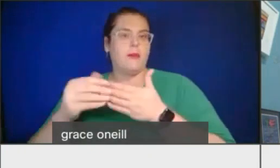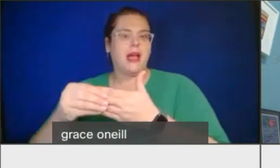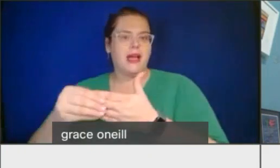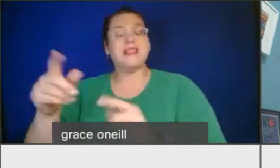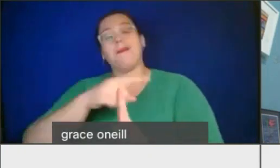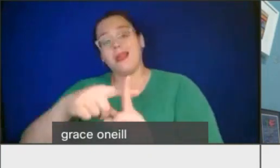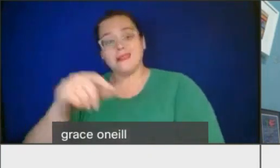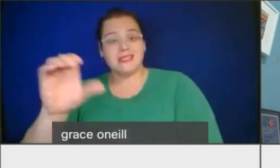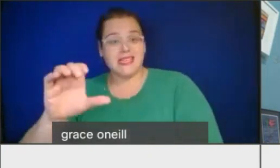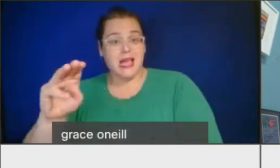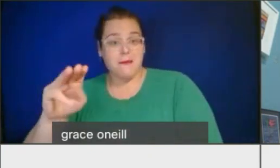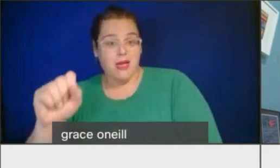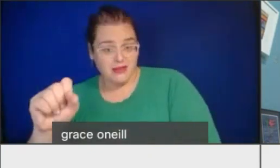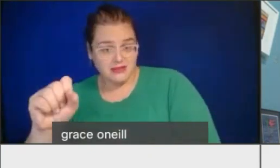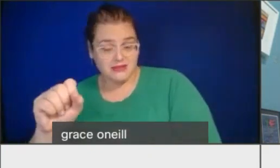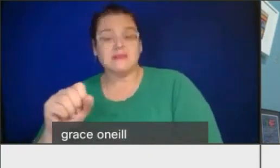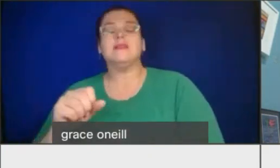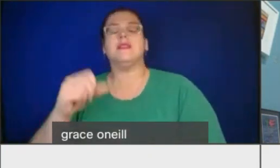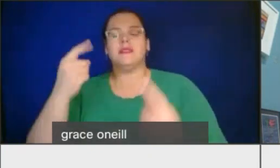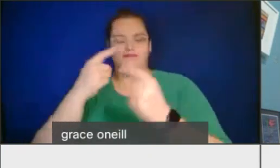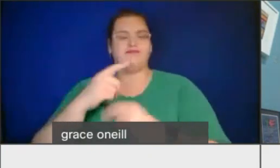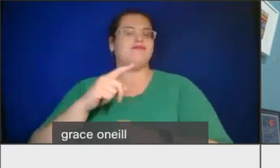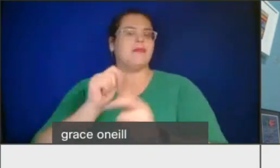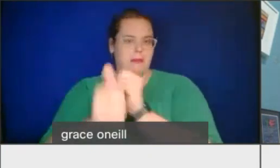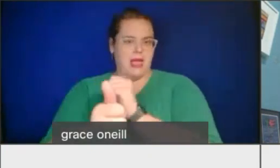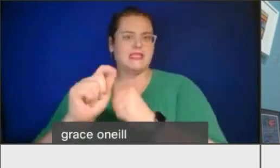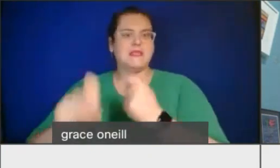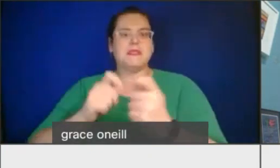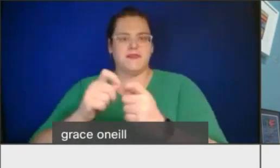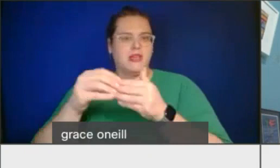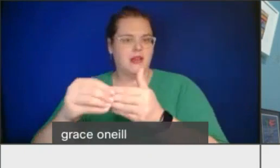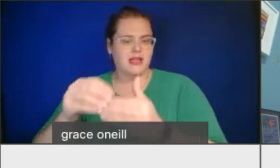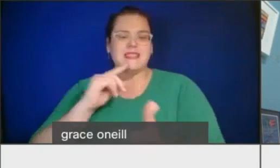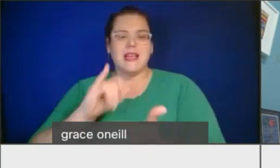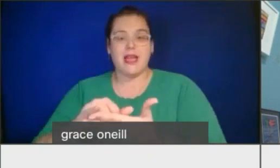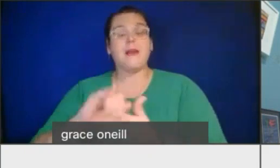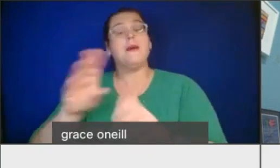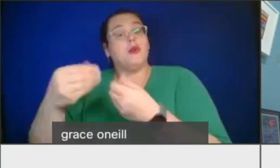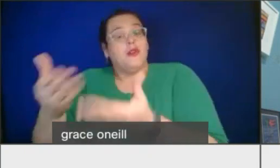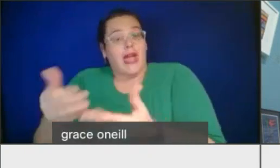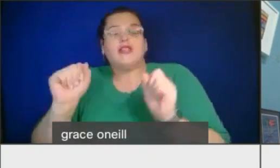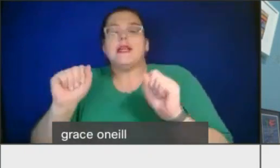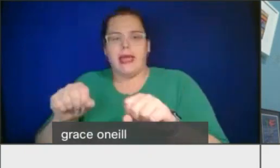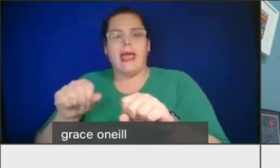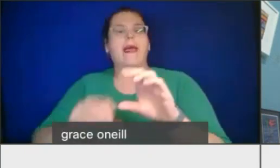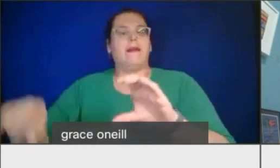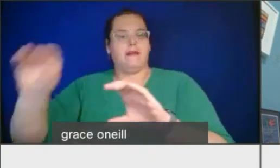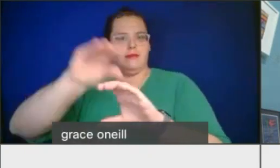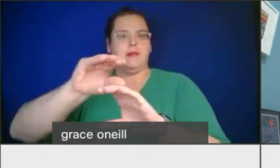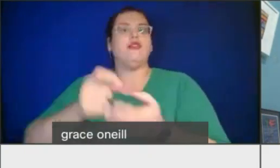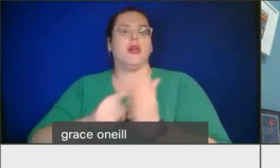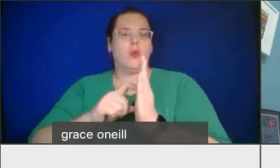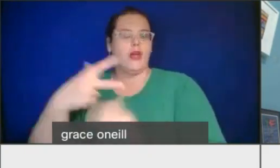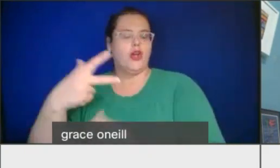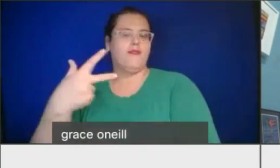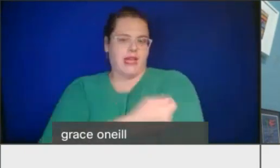guidance saying that providers can require a vaccination. Now, the only caution